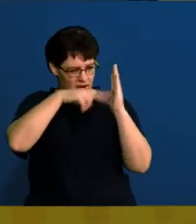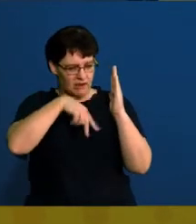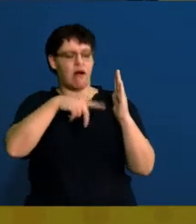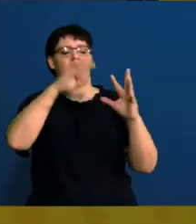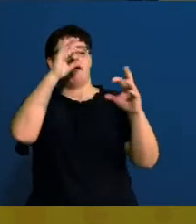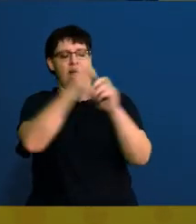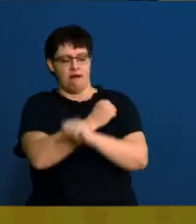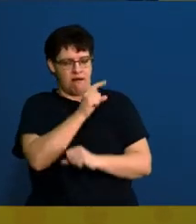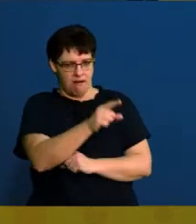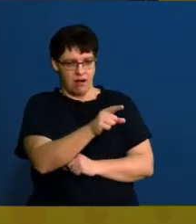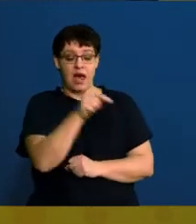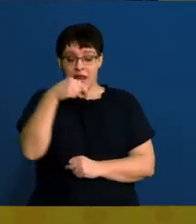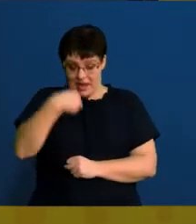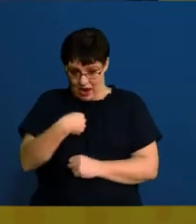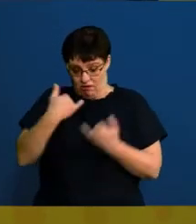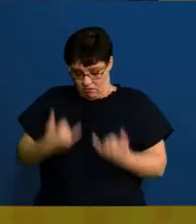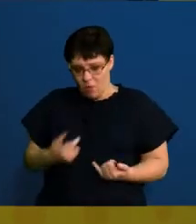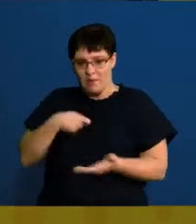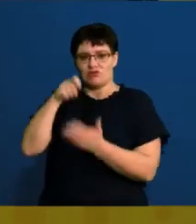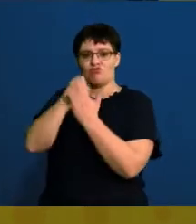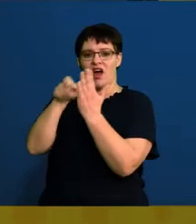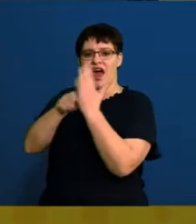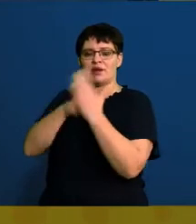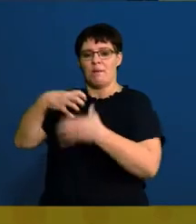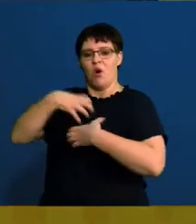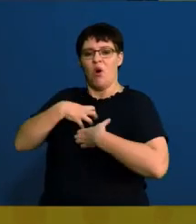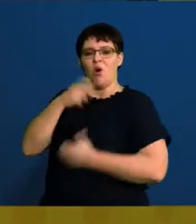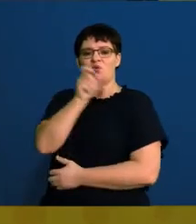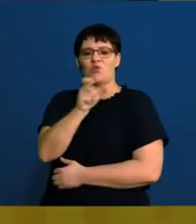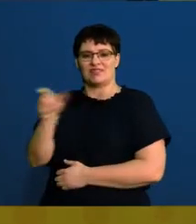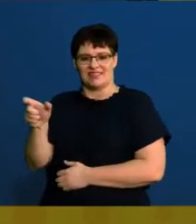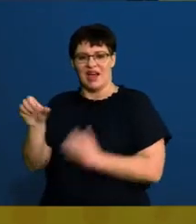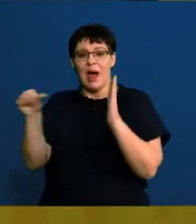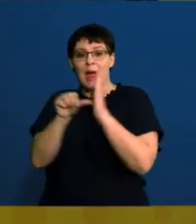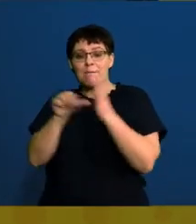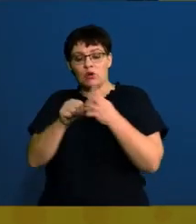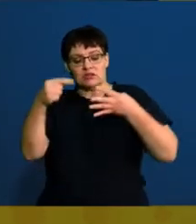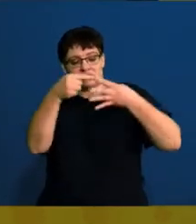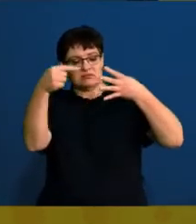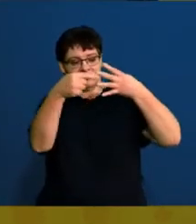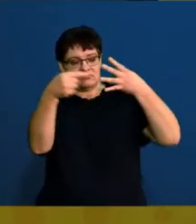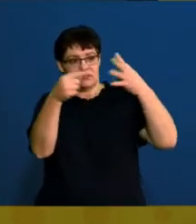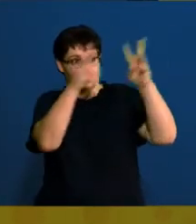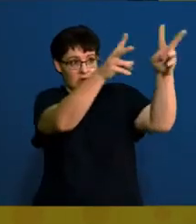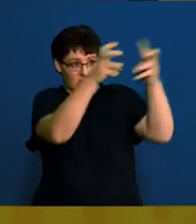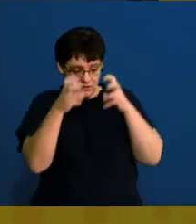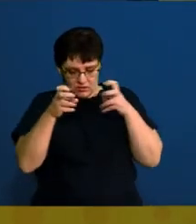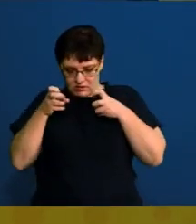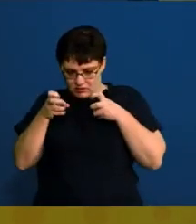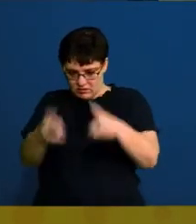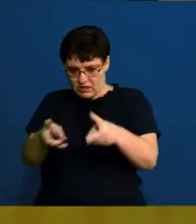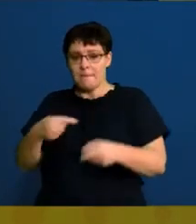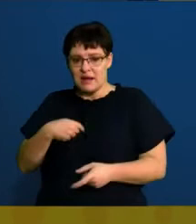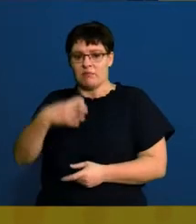to ensure that we summarize and we're able to take out the key points that we need. So today we're going to talk about the